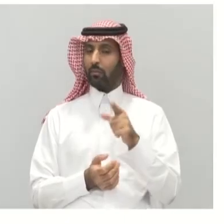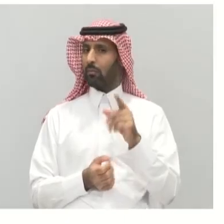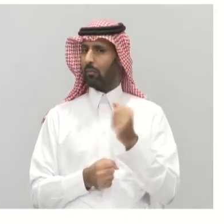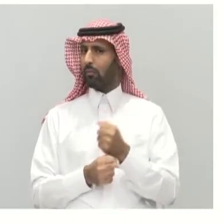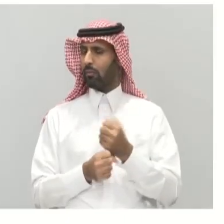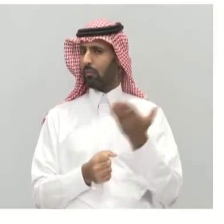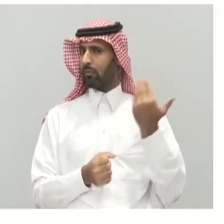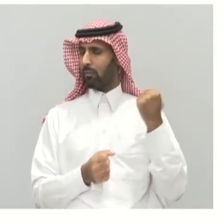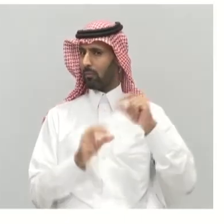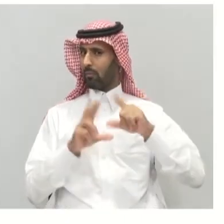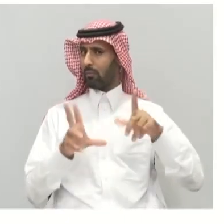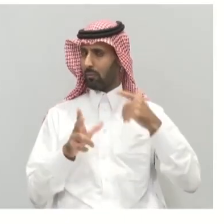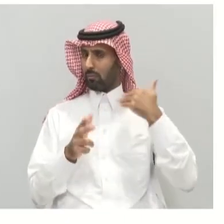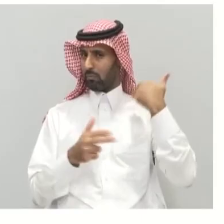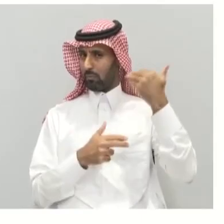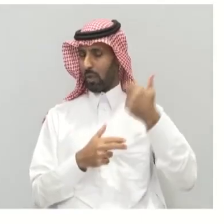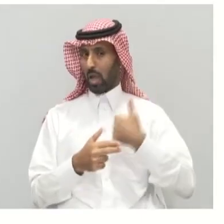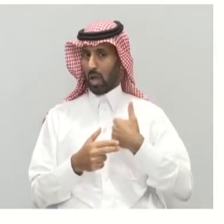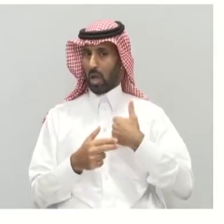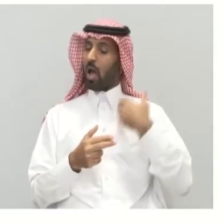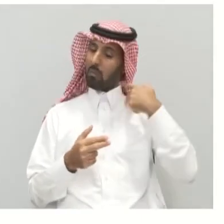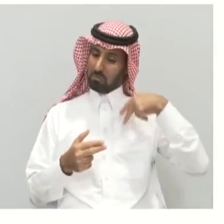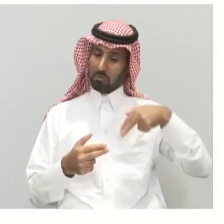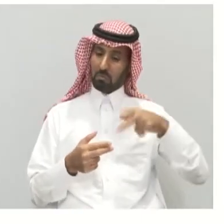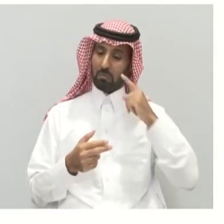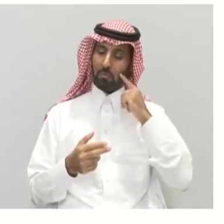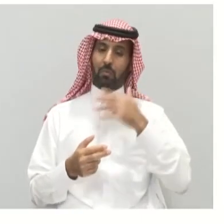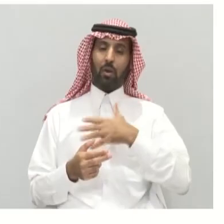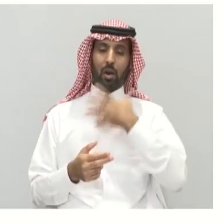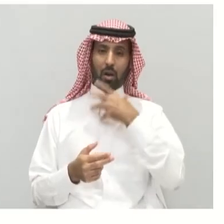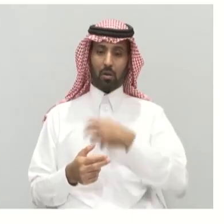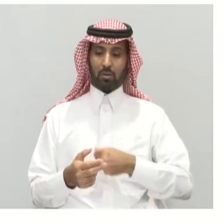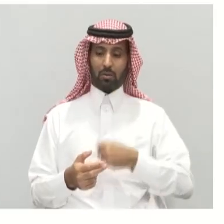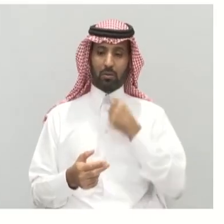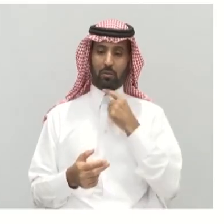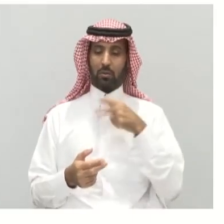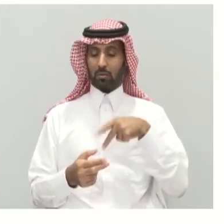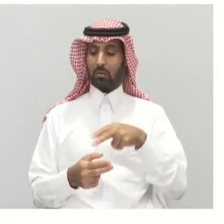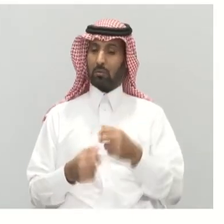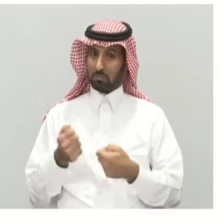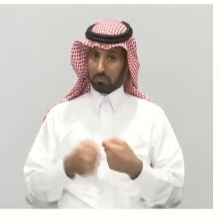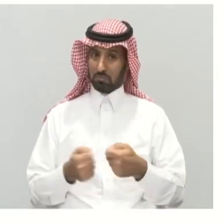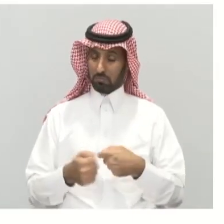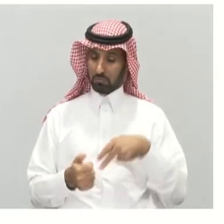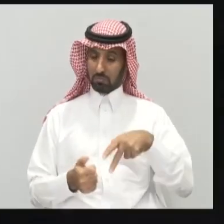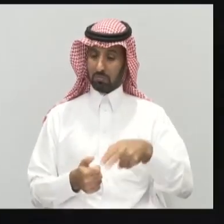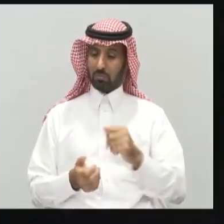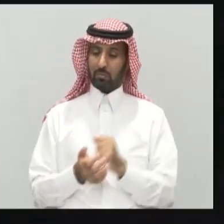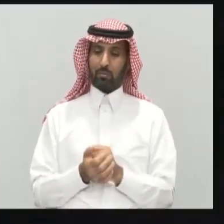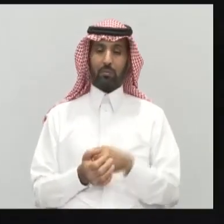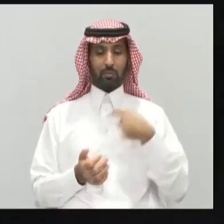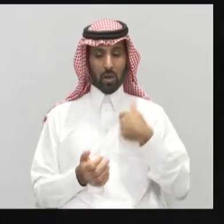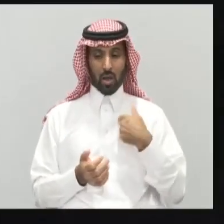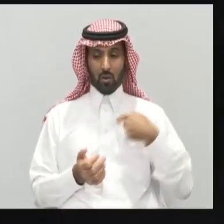last weekend? I visited my grandparents last weekend. I went to the mall last weekend. I